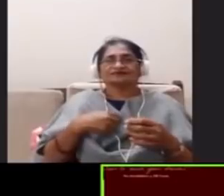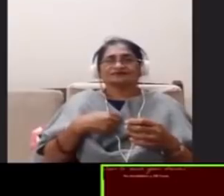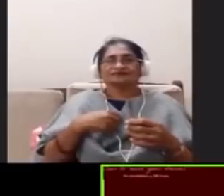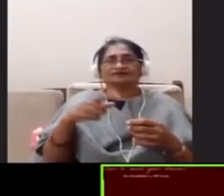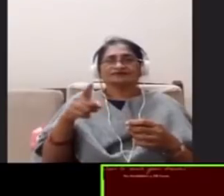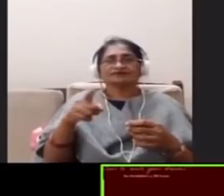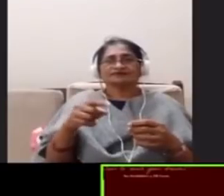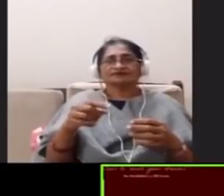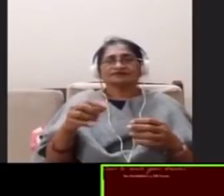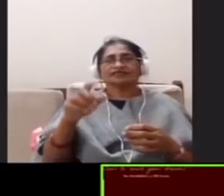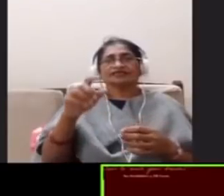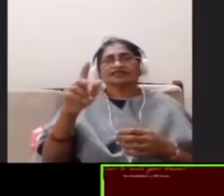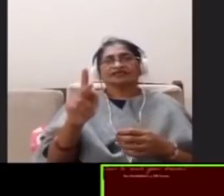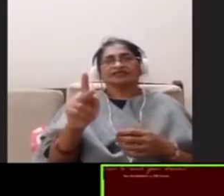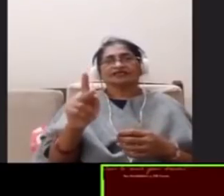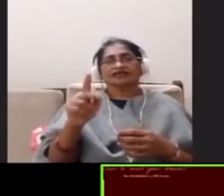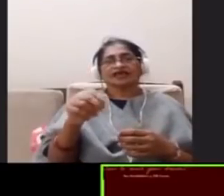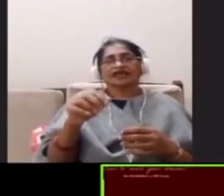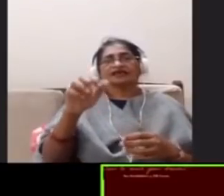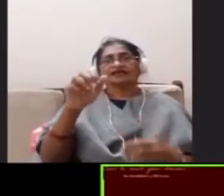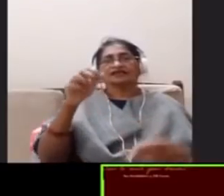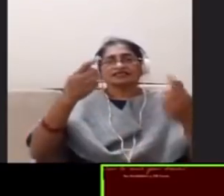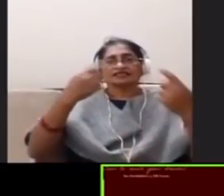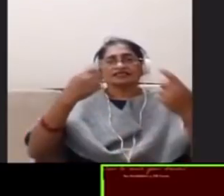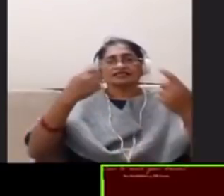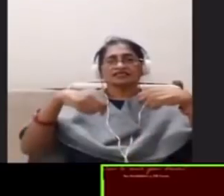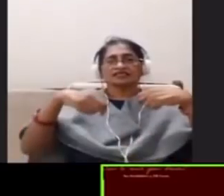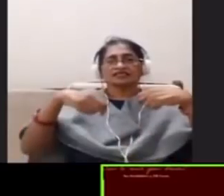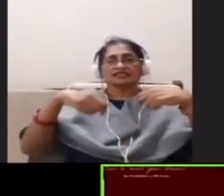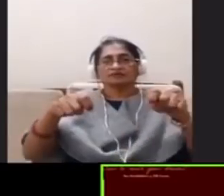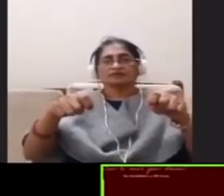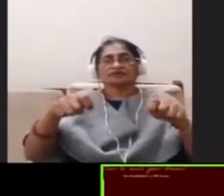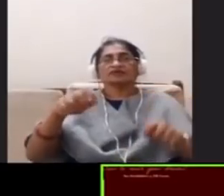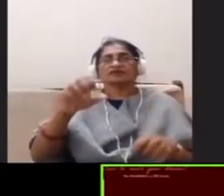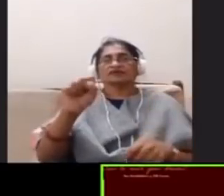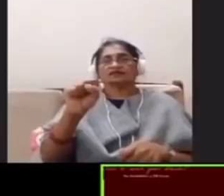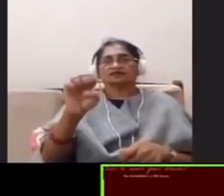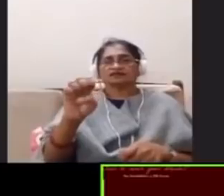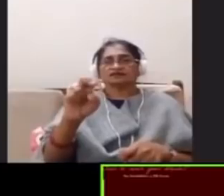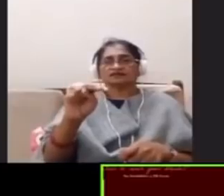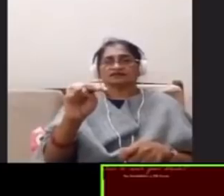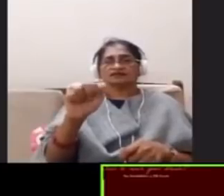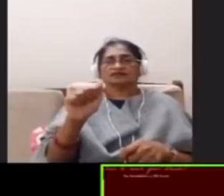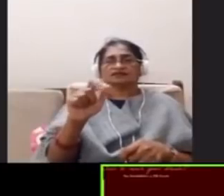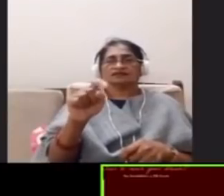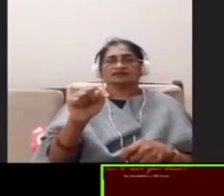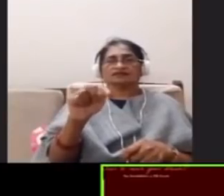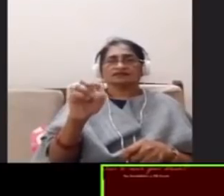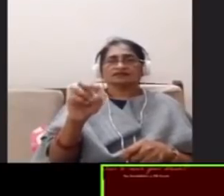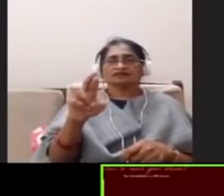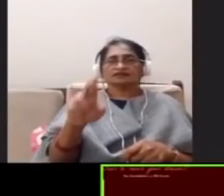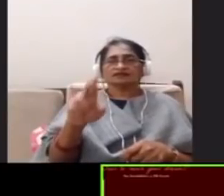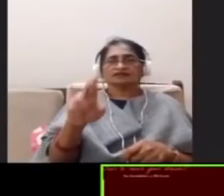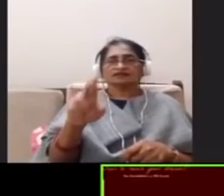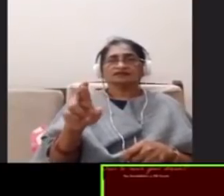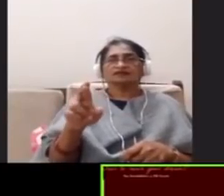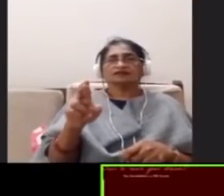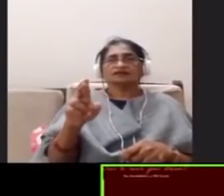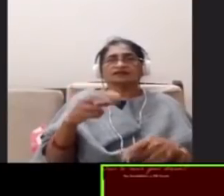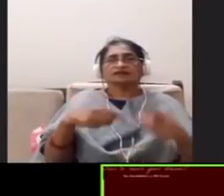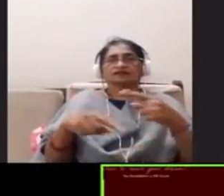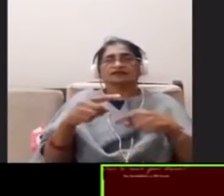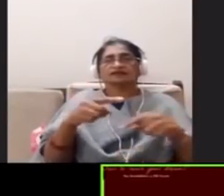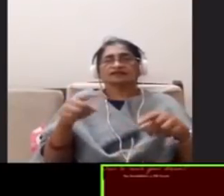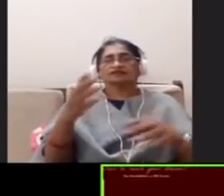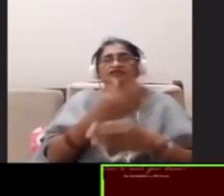a disability advocate, and currently a nominated senator in the Kenya Senate representing persons with